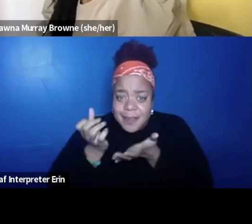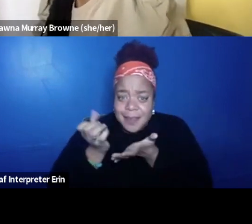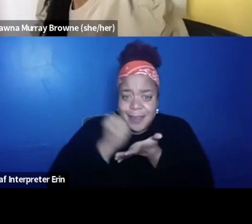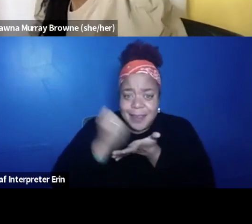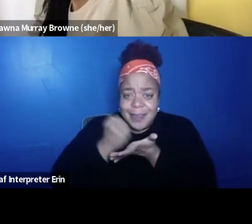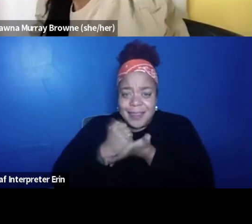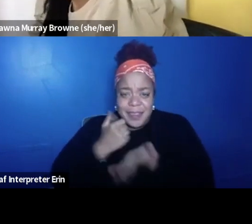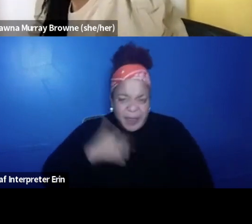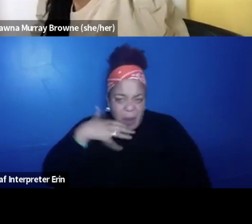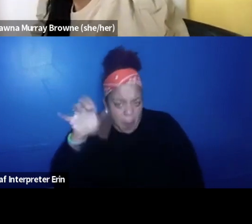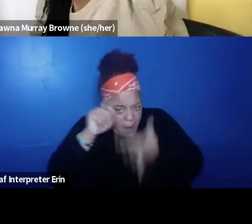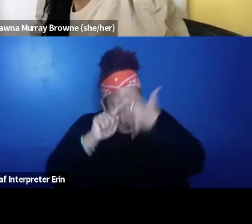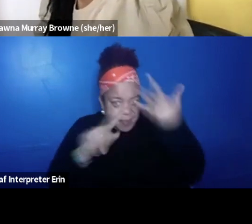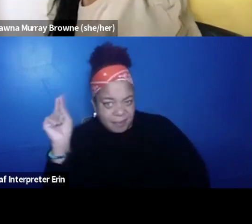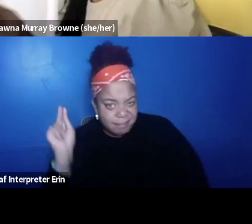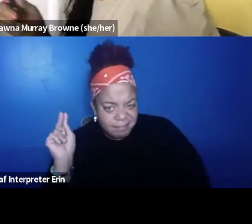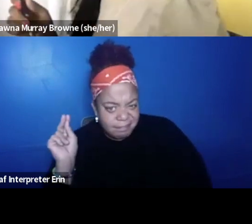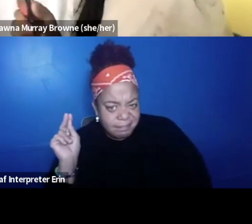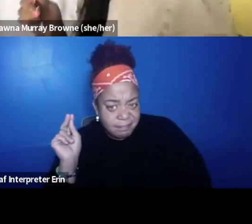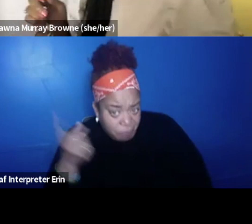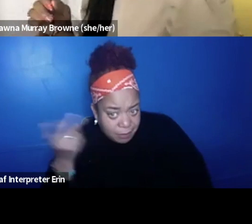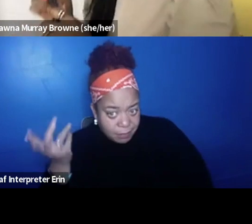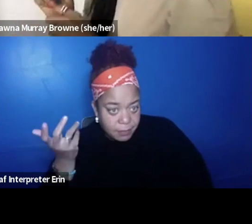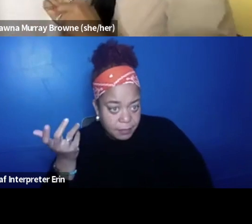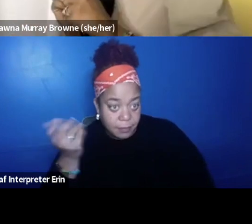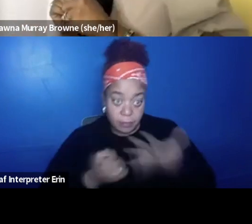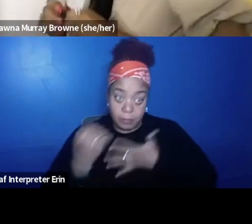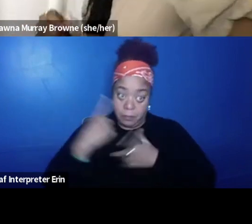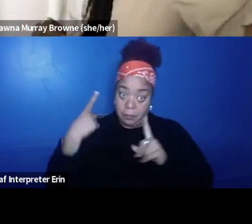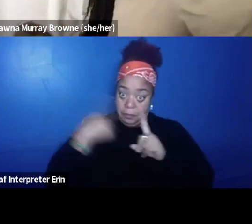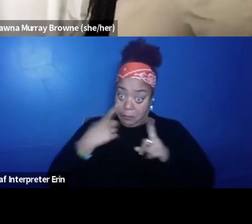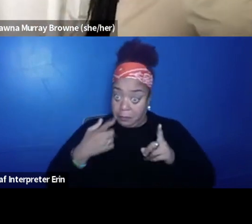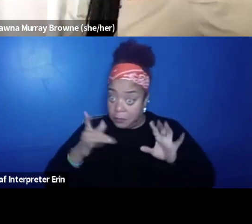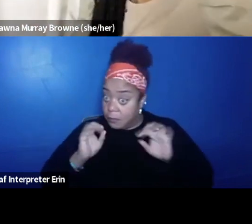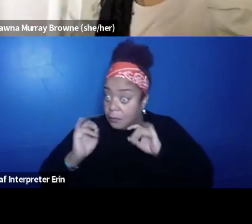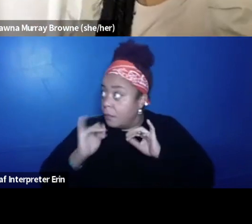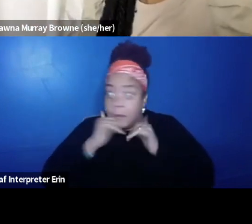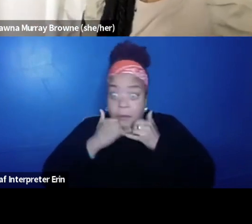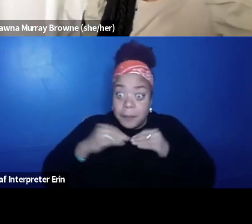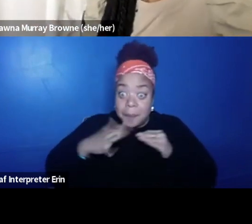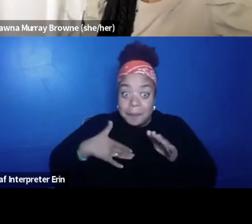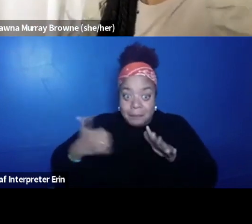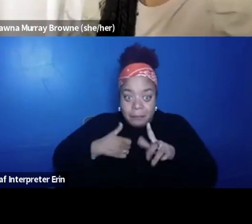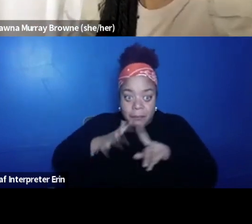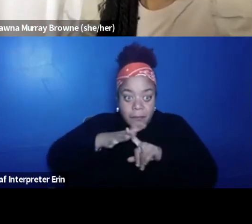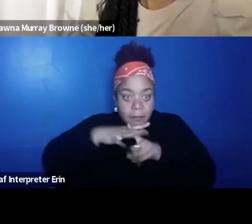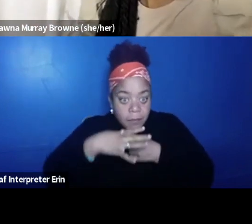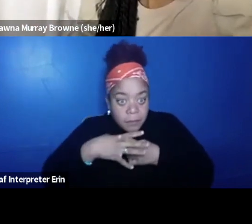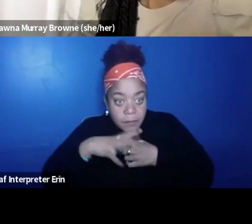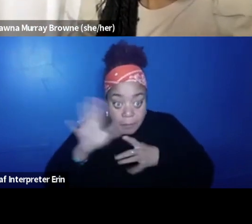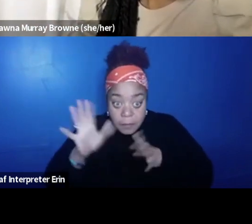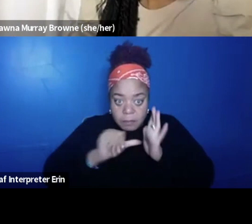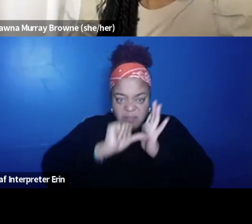a sentence. In my context, in the Canadian context, that's important. I want to keep inserting the Canadian context. I think it's important,